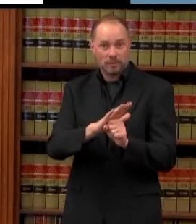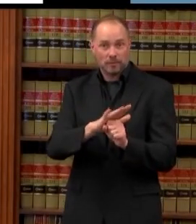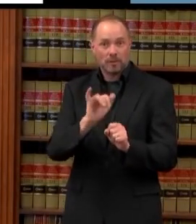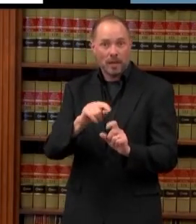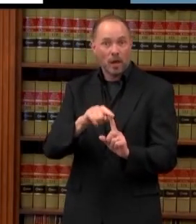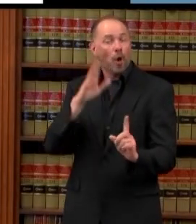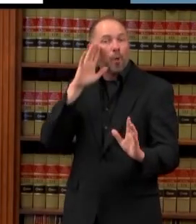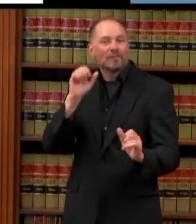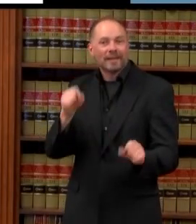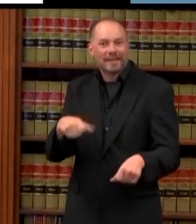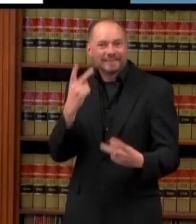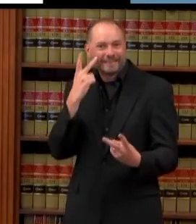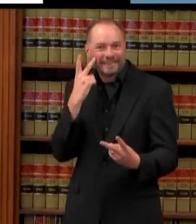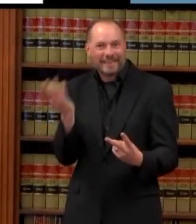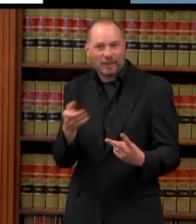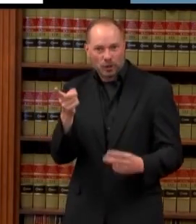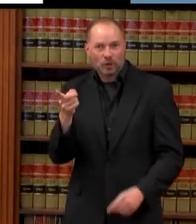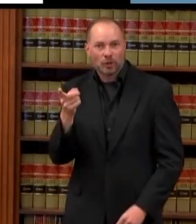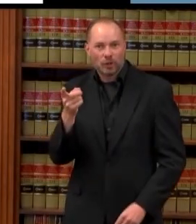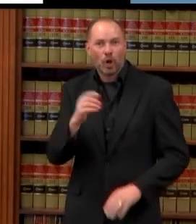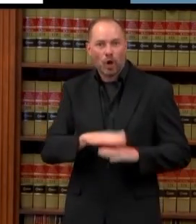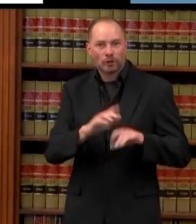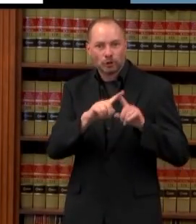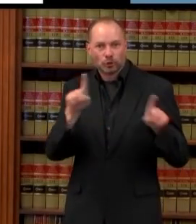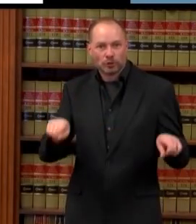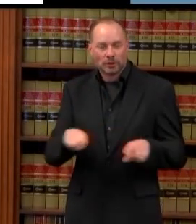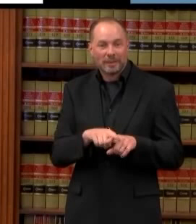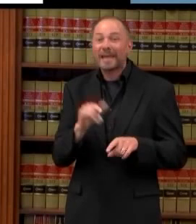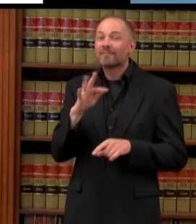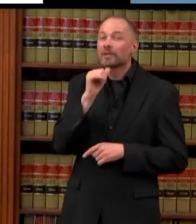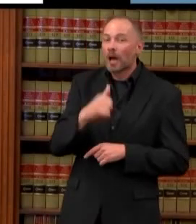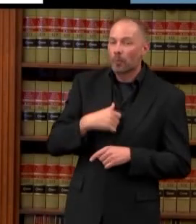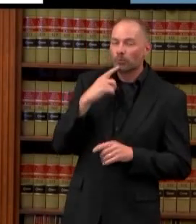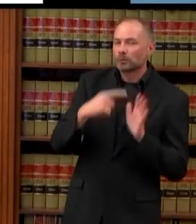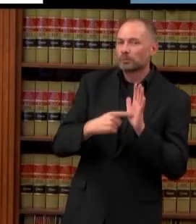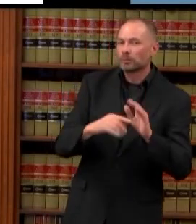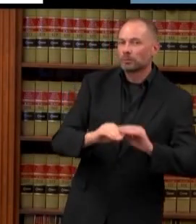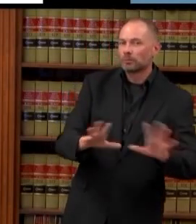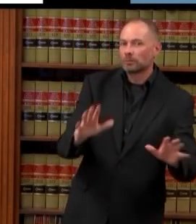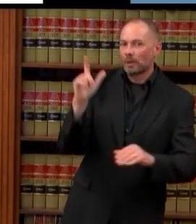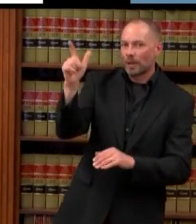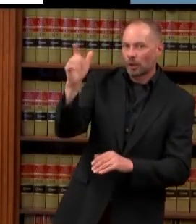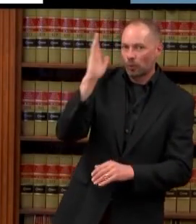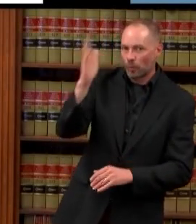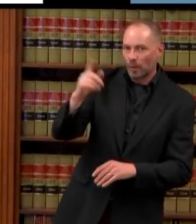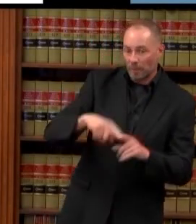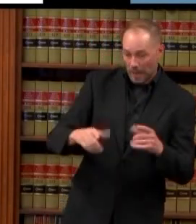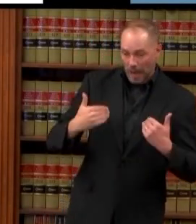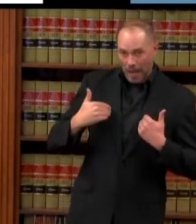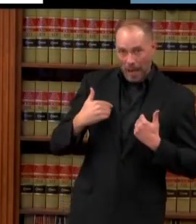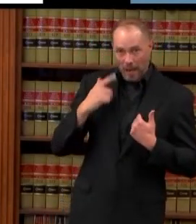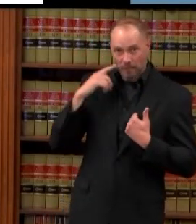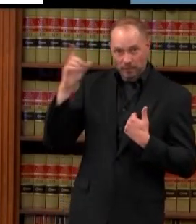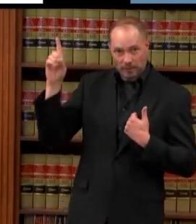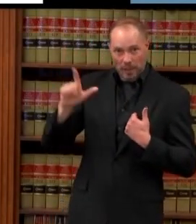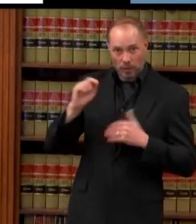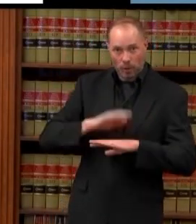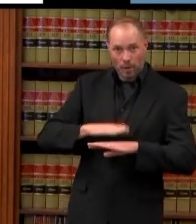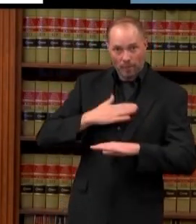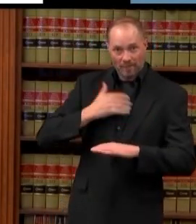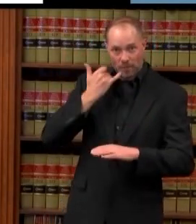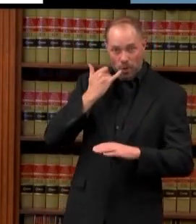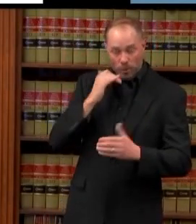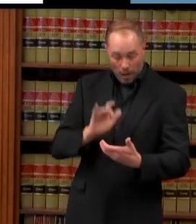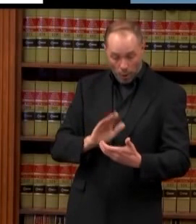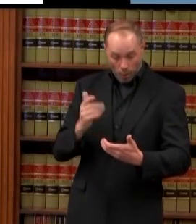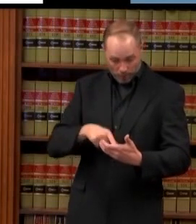see this here. If not, I'll show it a little bit later, but I have it on my phone here, and I open it up and